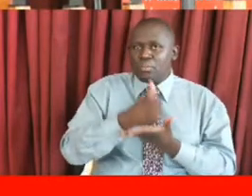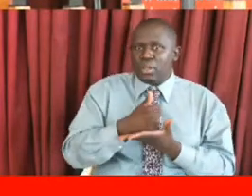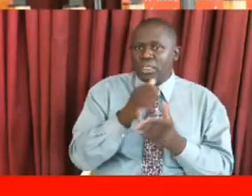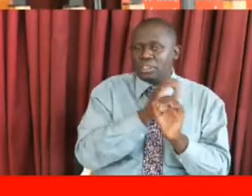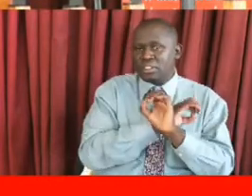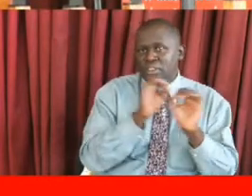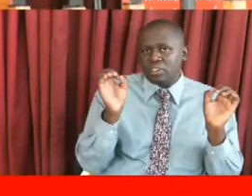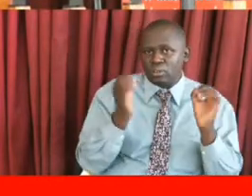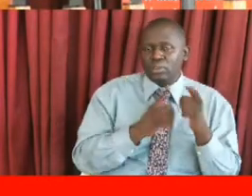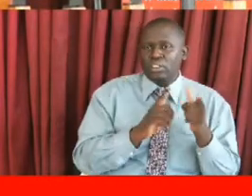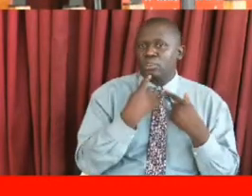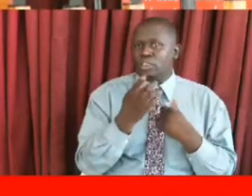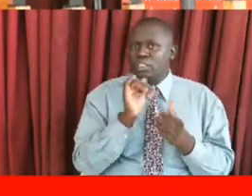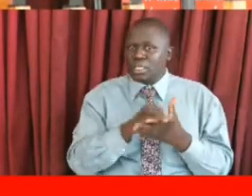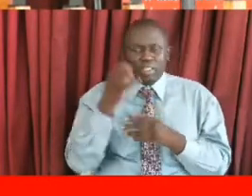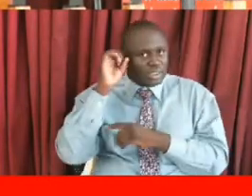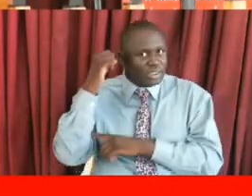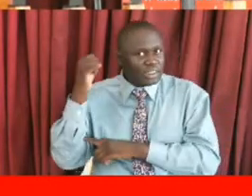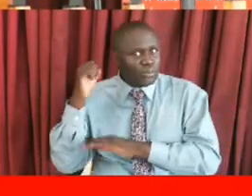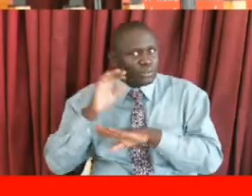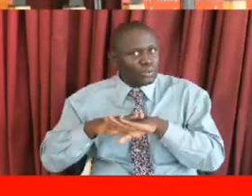and you say that one sounds